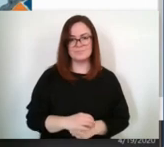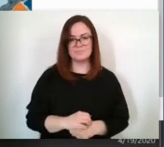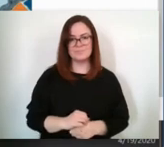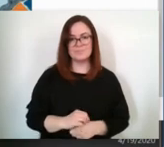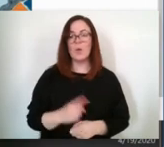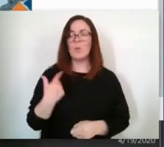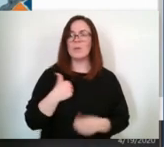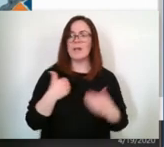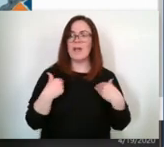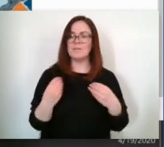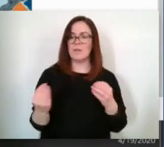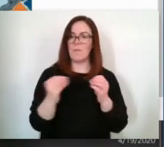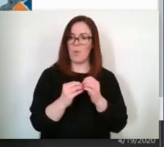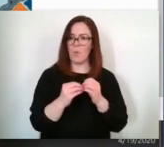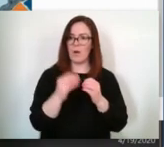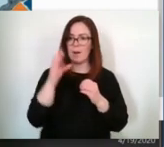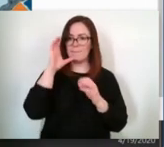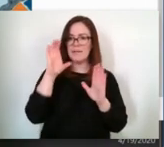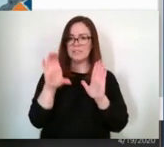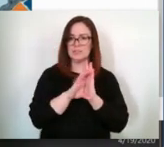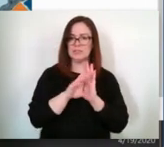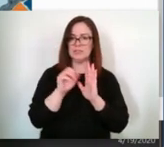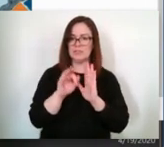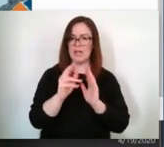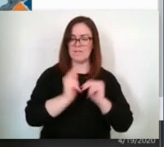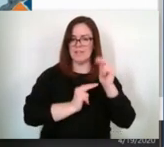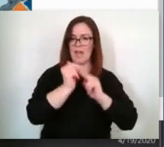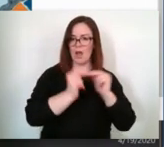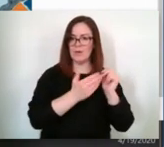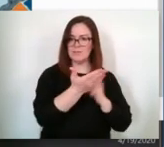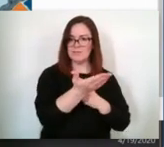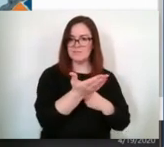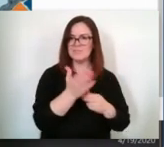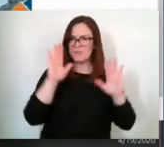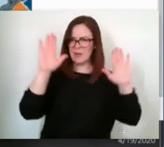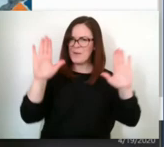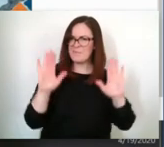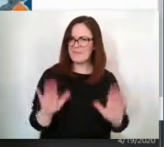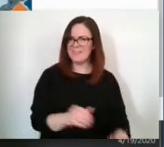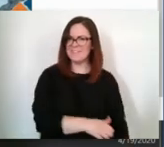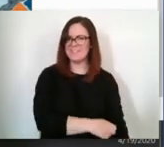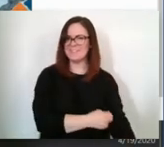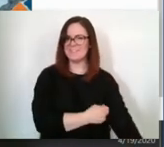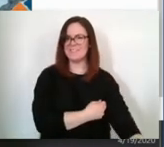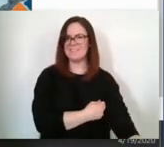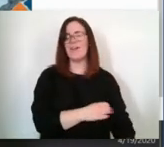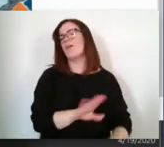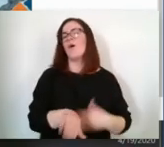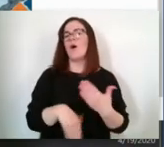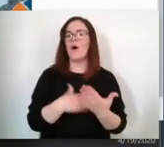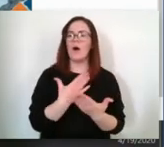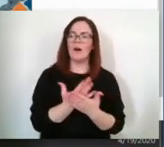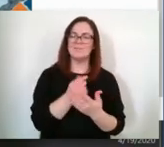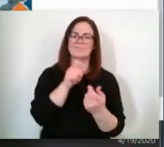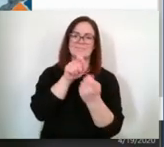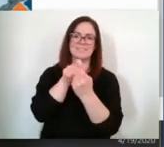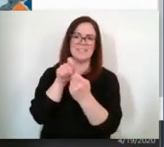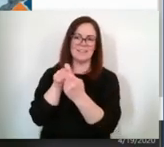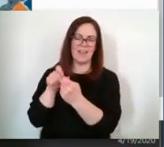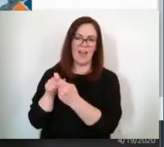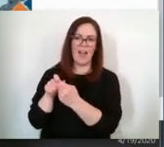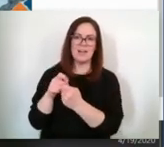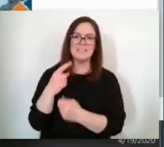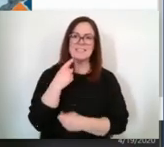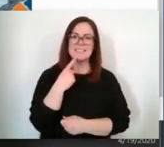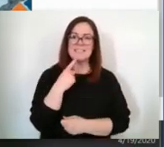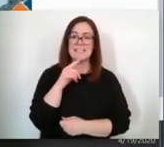Here's some more pictures of the towers. It's pretty amazing. All the details. It